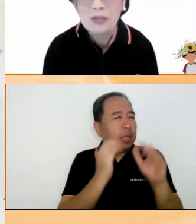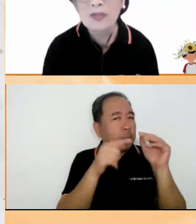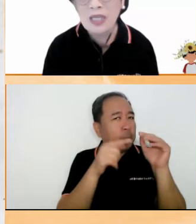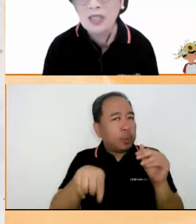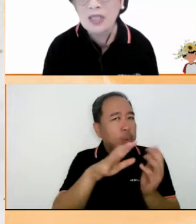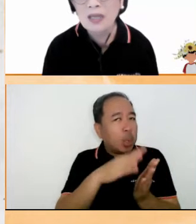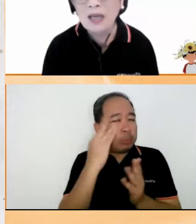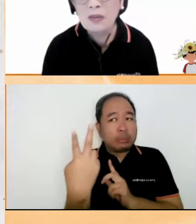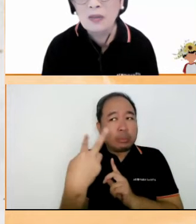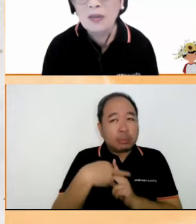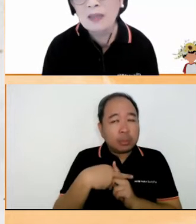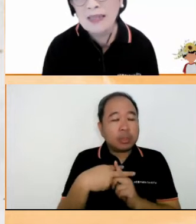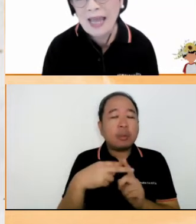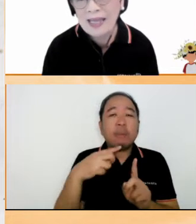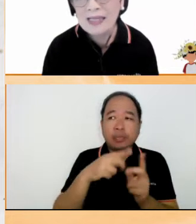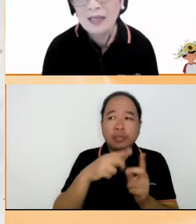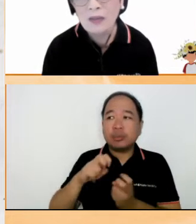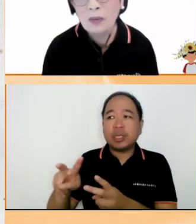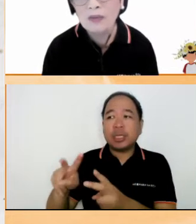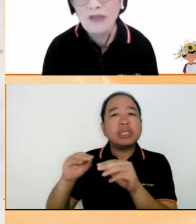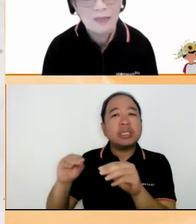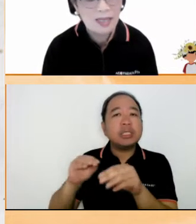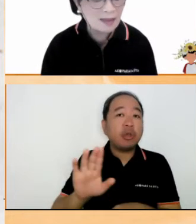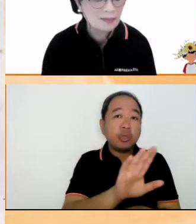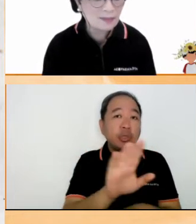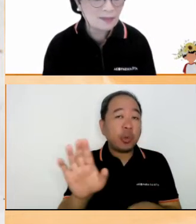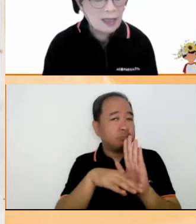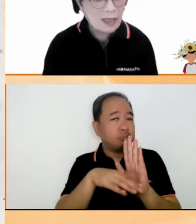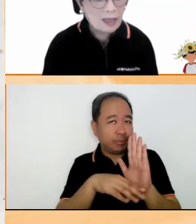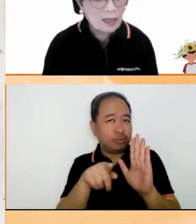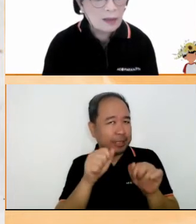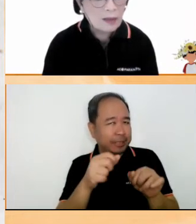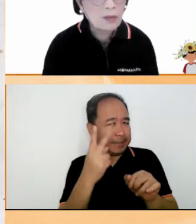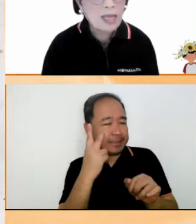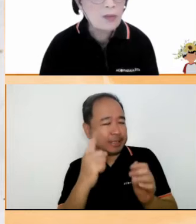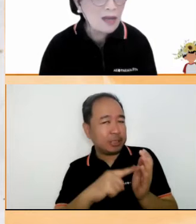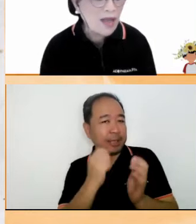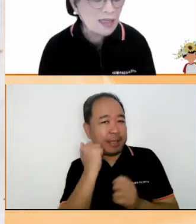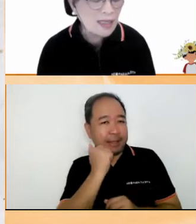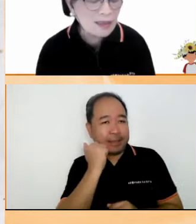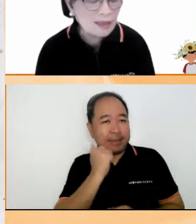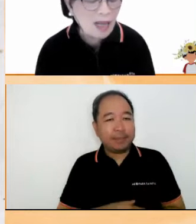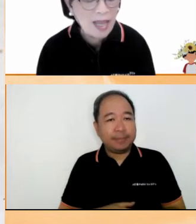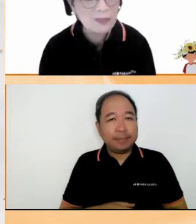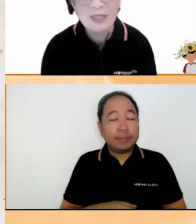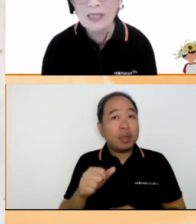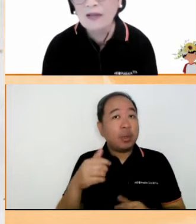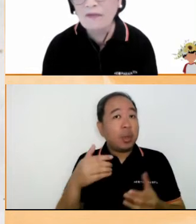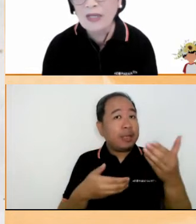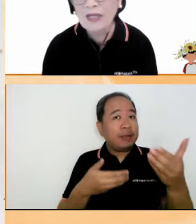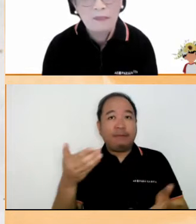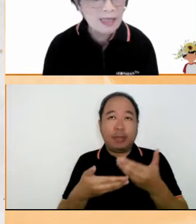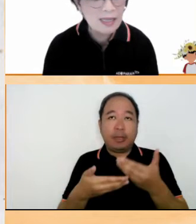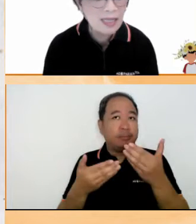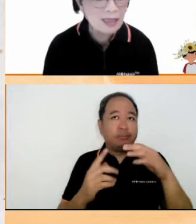also teach your clients and your own family. Okay, we invited top experts in the fields